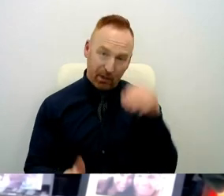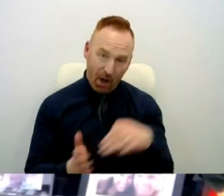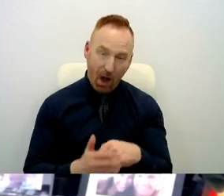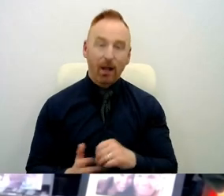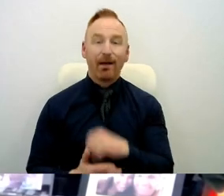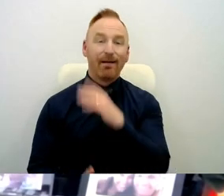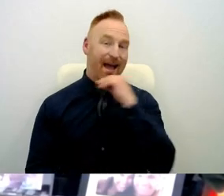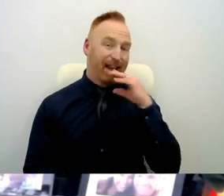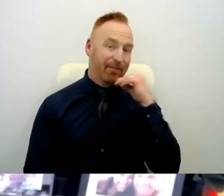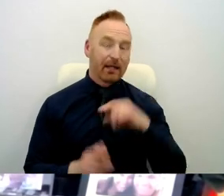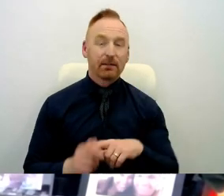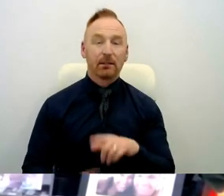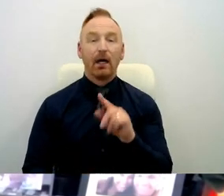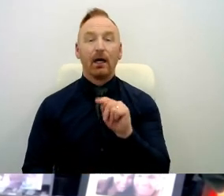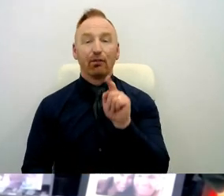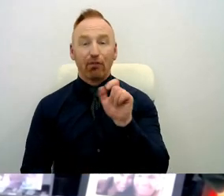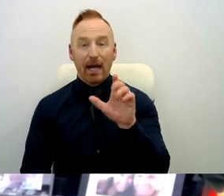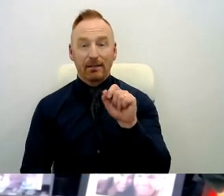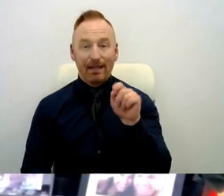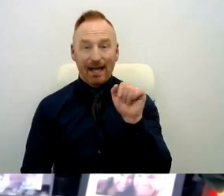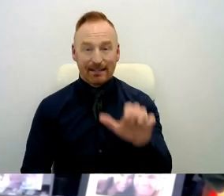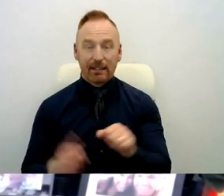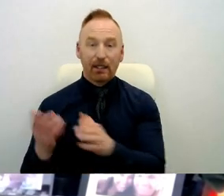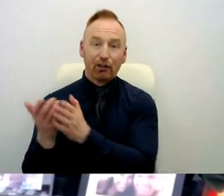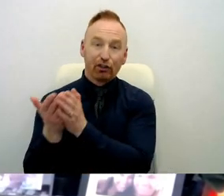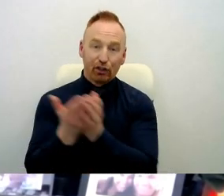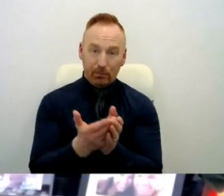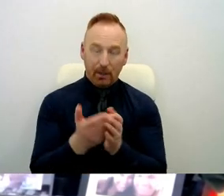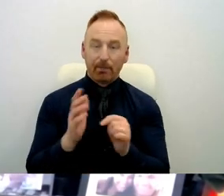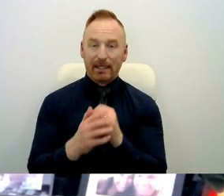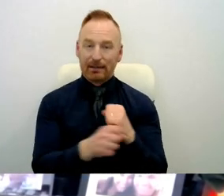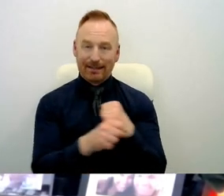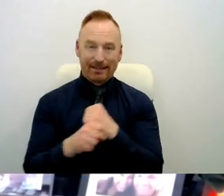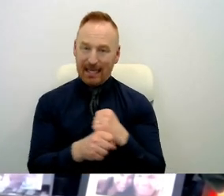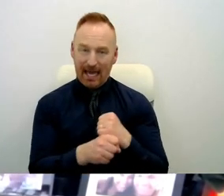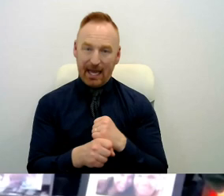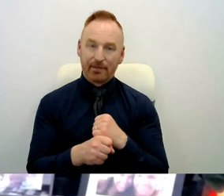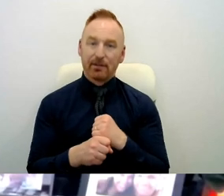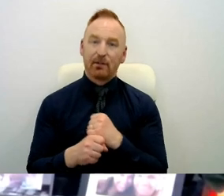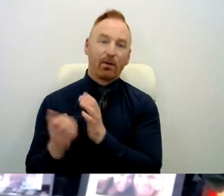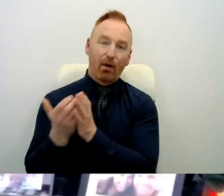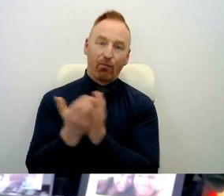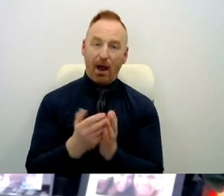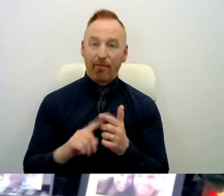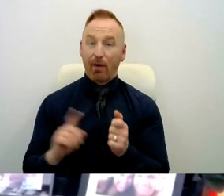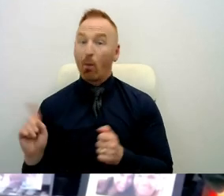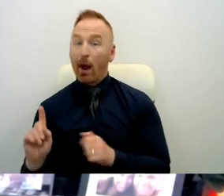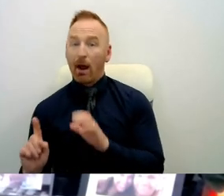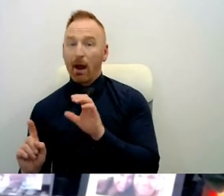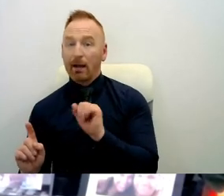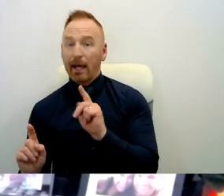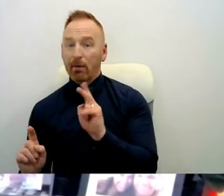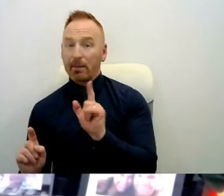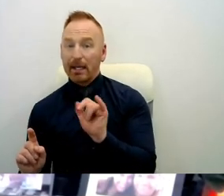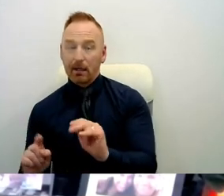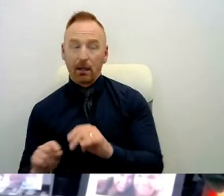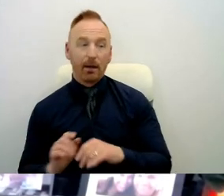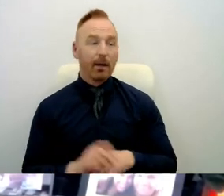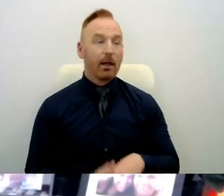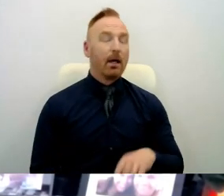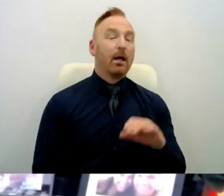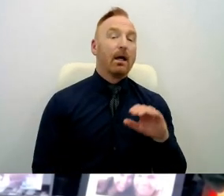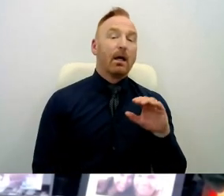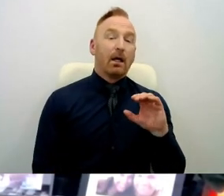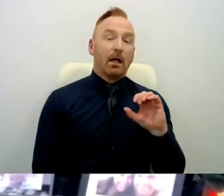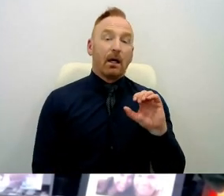Halifax were transatlantic network ports that frequently received ships containing enslaved people arriving from the Caribbean.